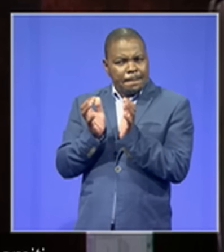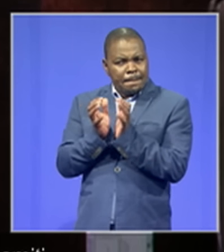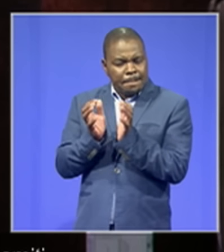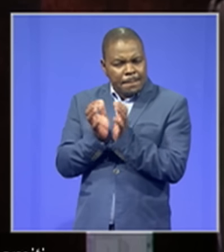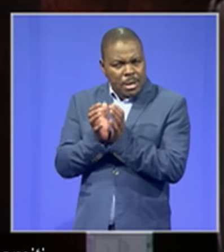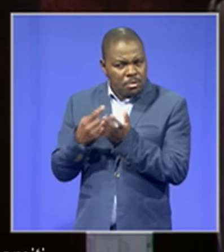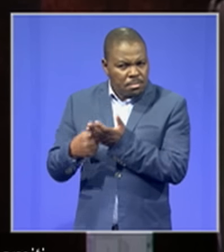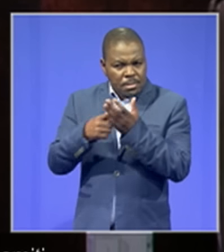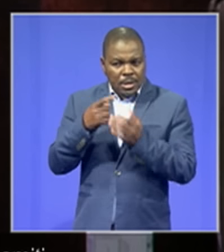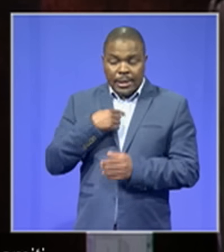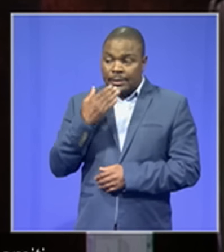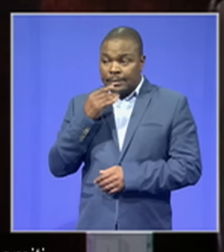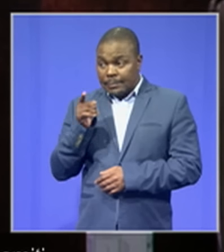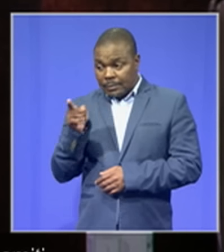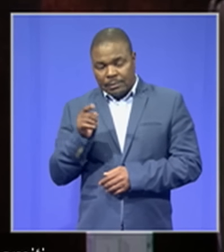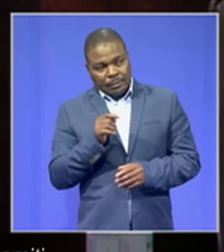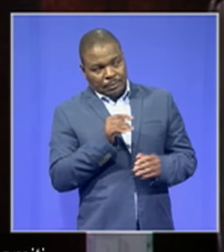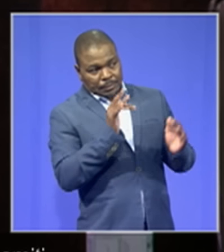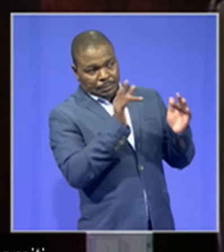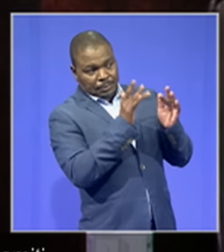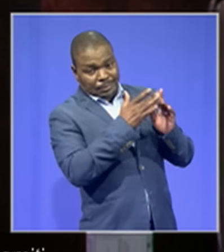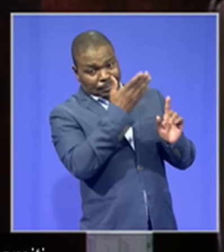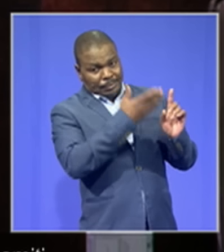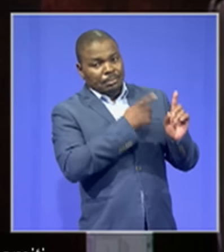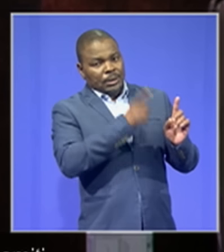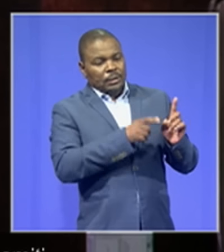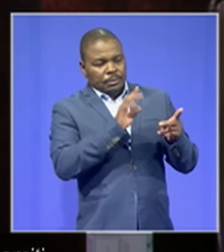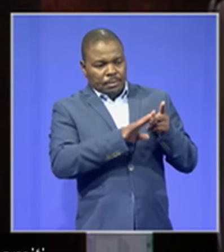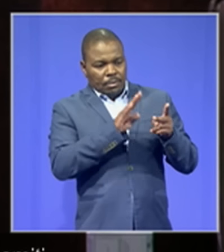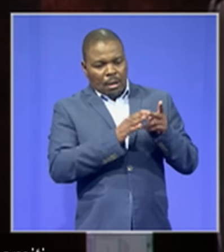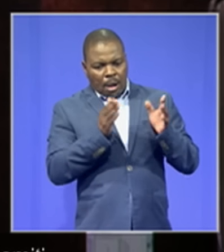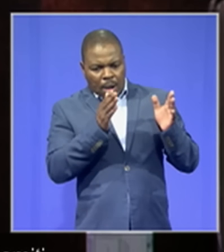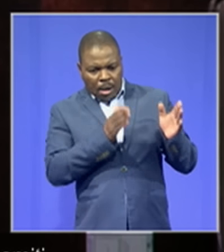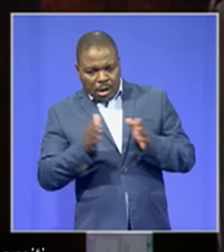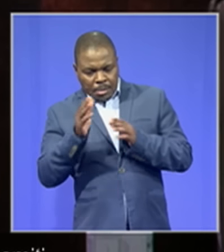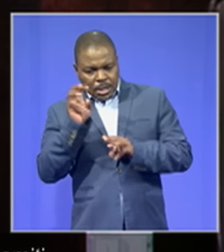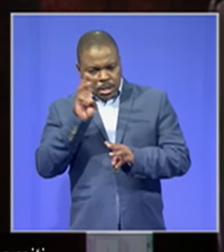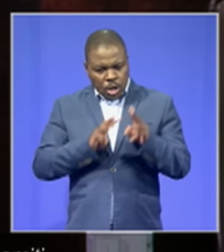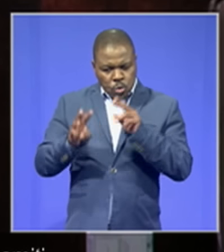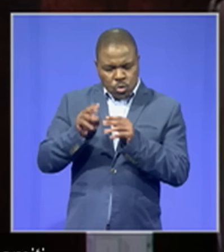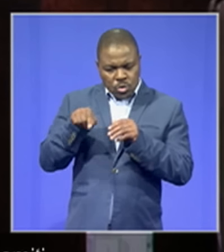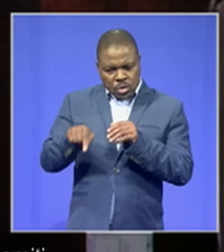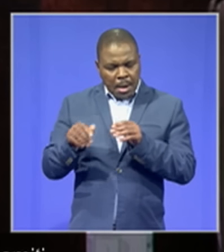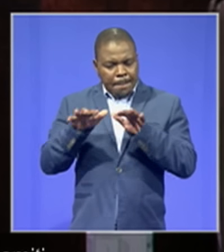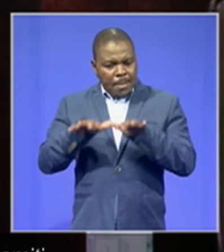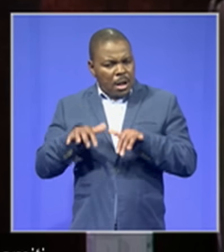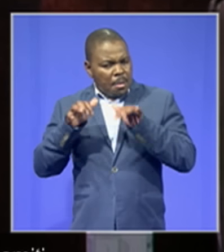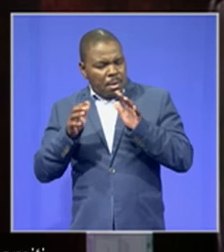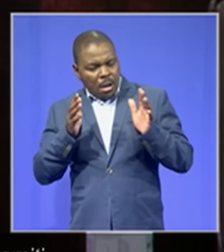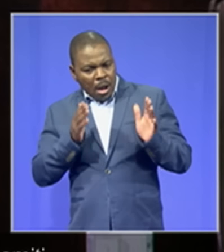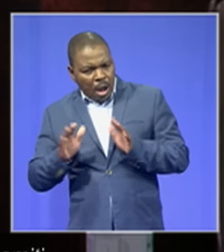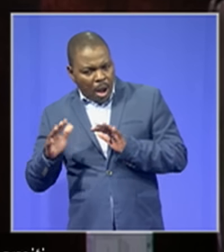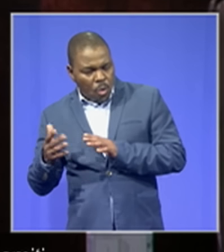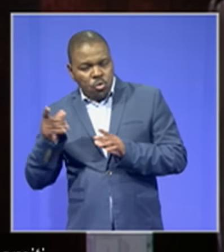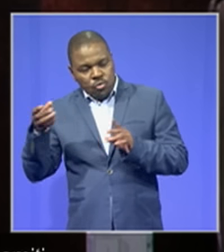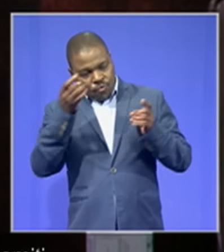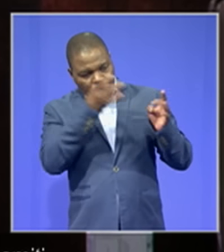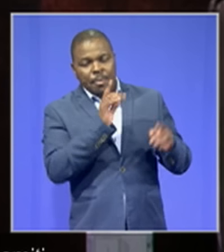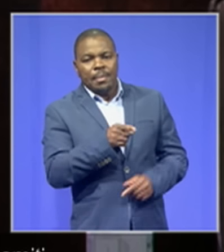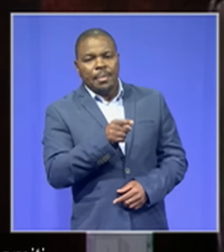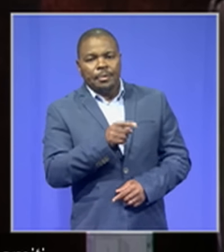to engage with him and show him the security arrangements that Parliament has put in